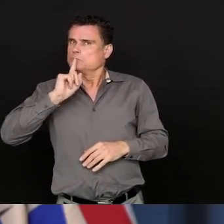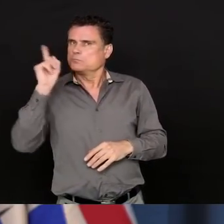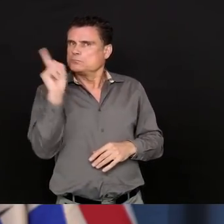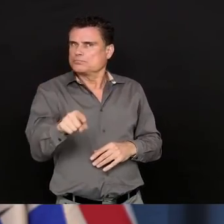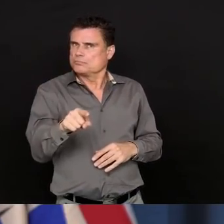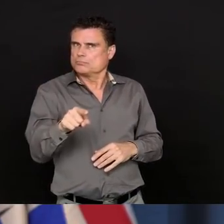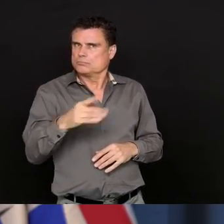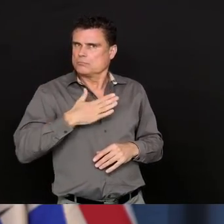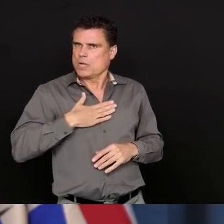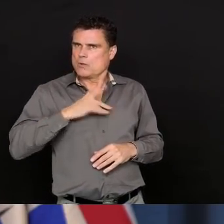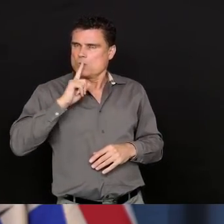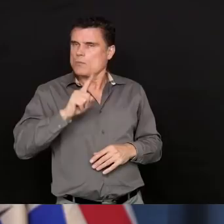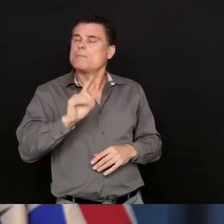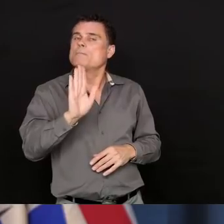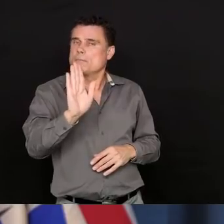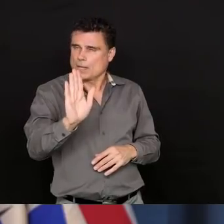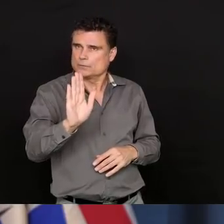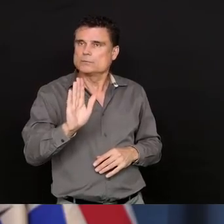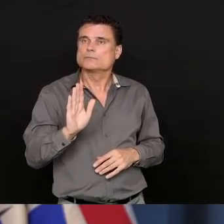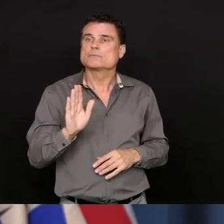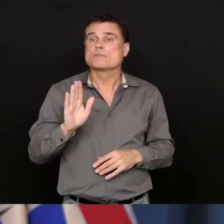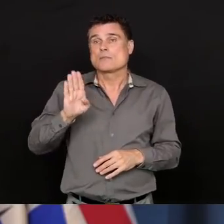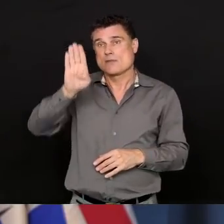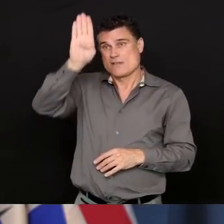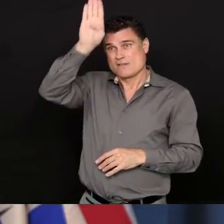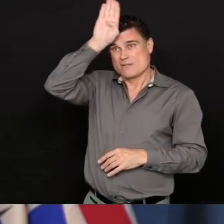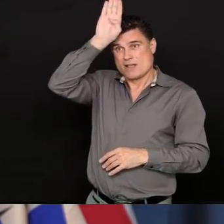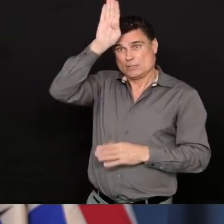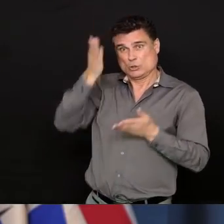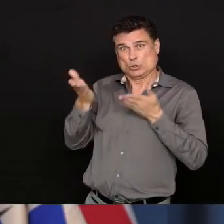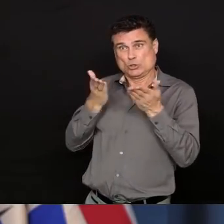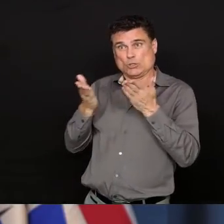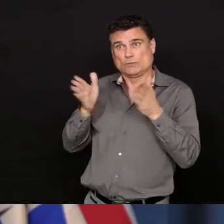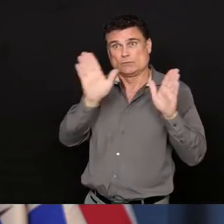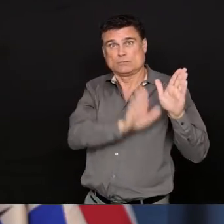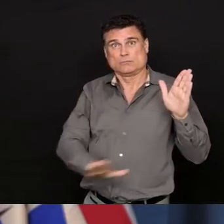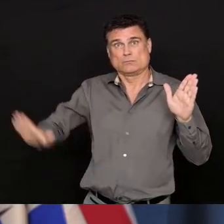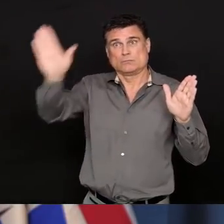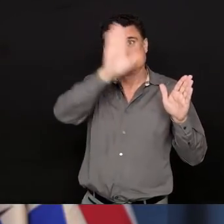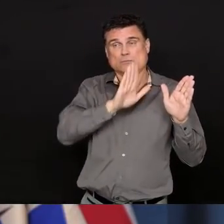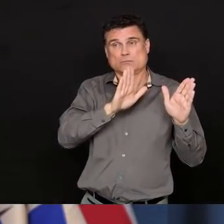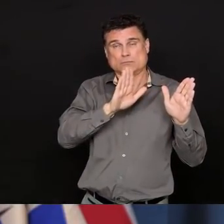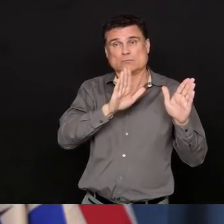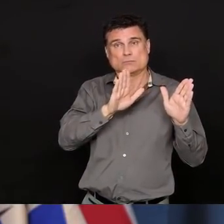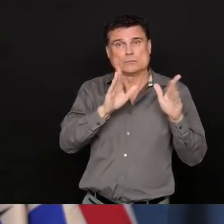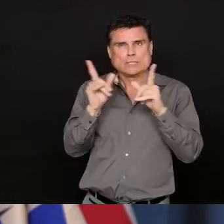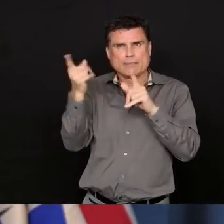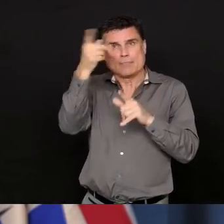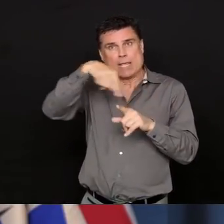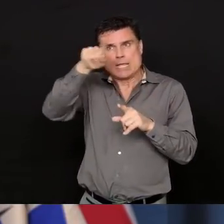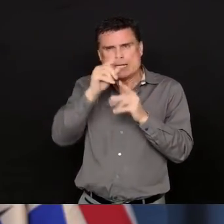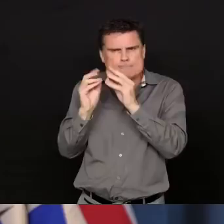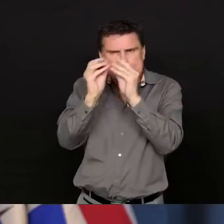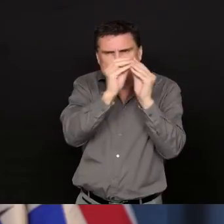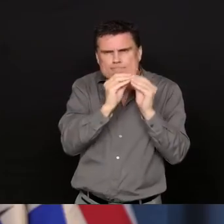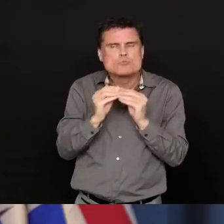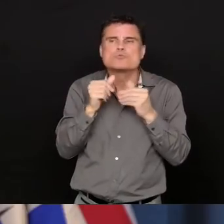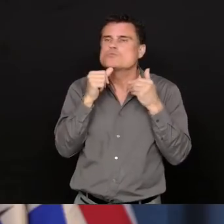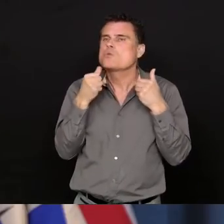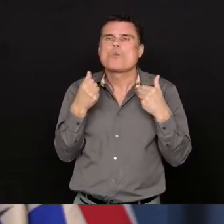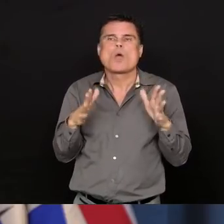ground that fire services were not wanting to respond to health calls because of concerns